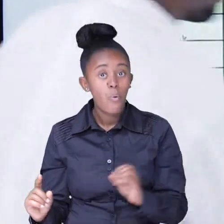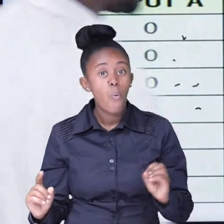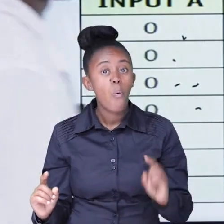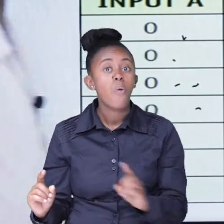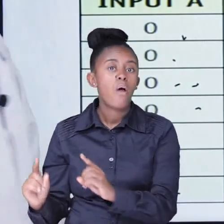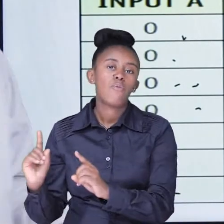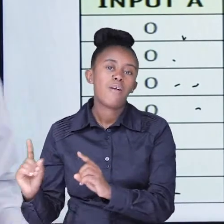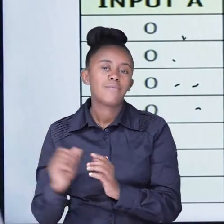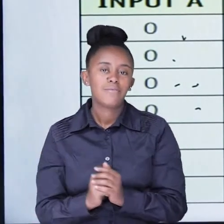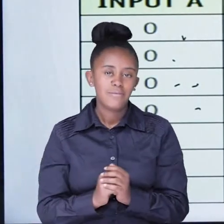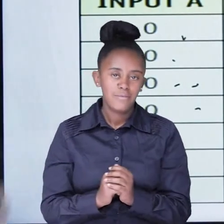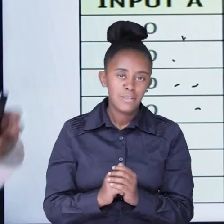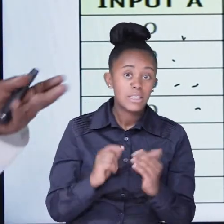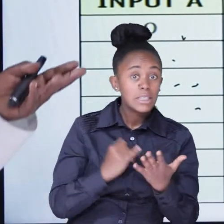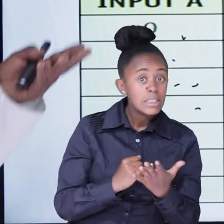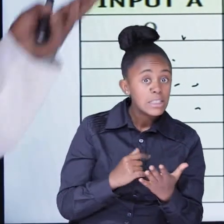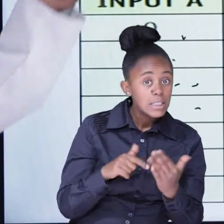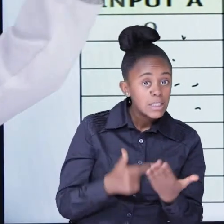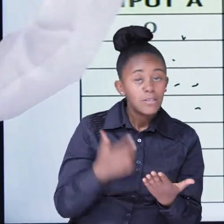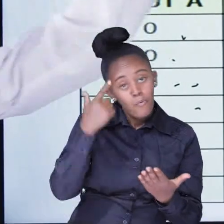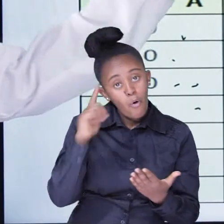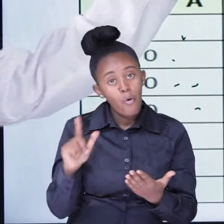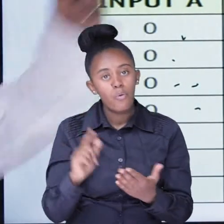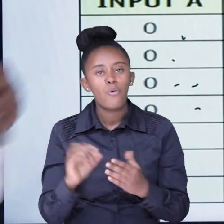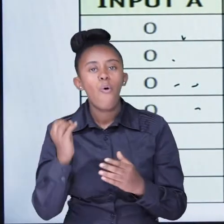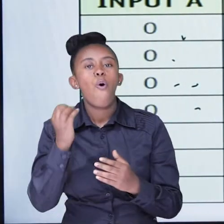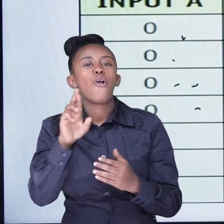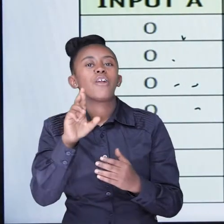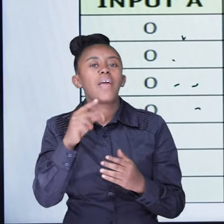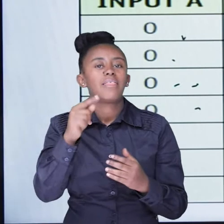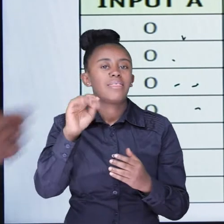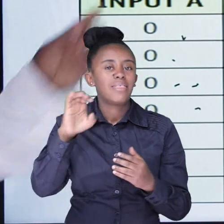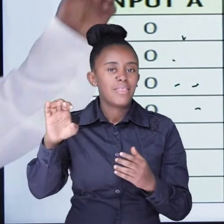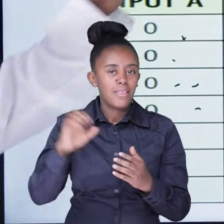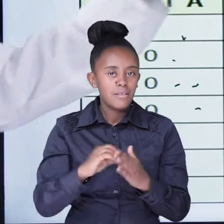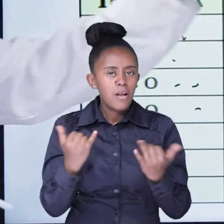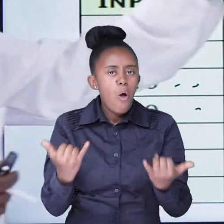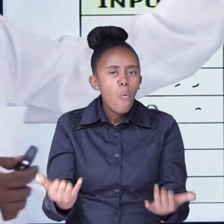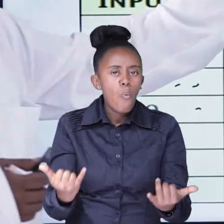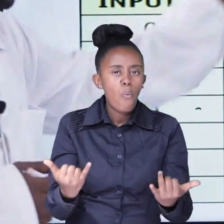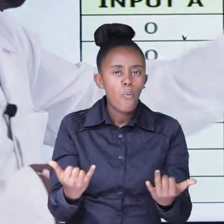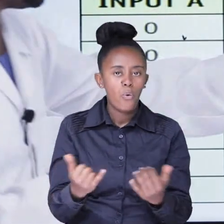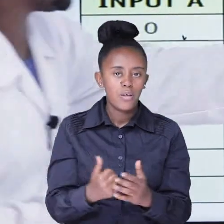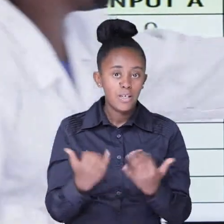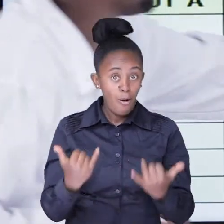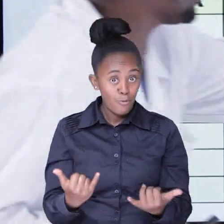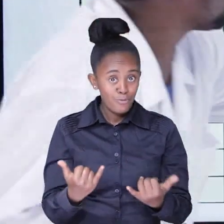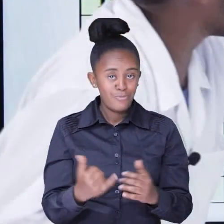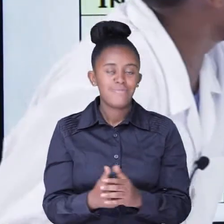1, 1. This is for OR gate. Now, D, we